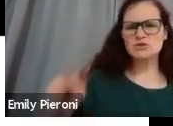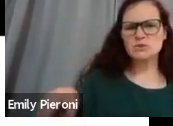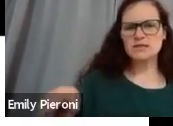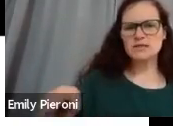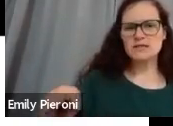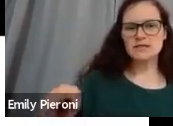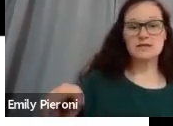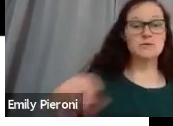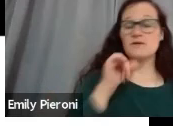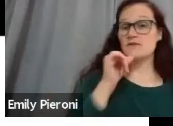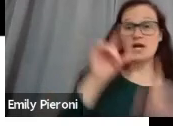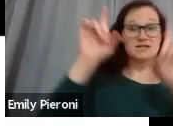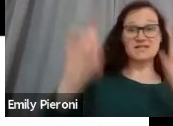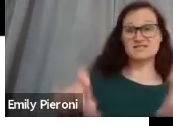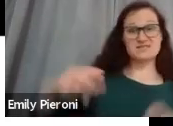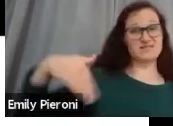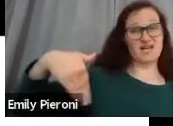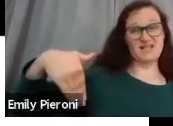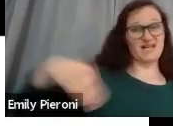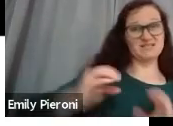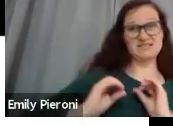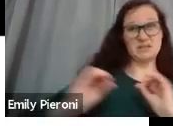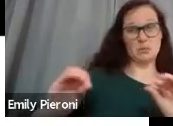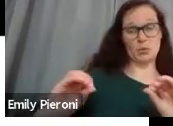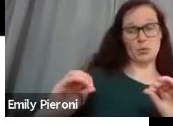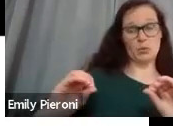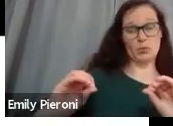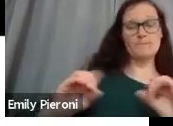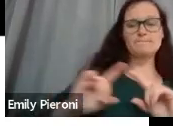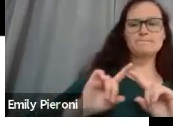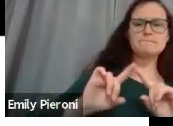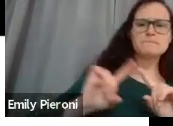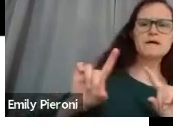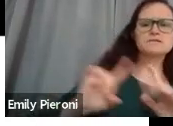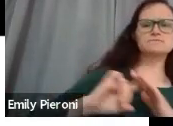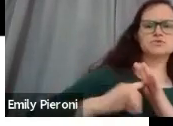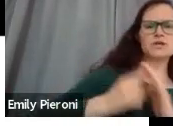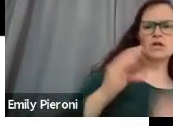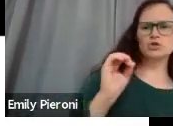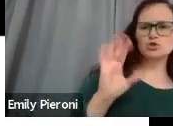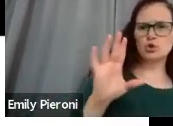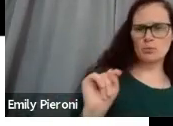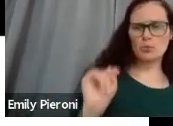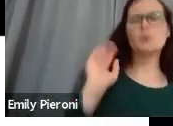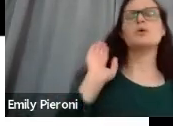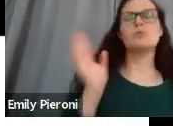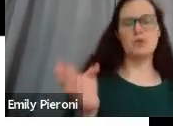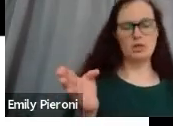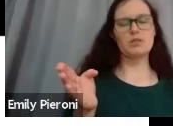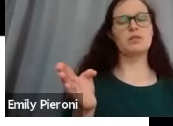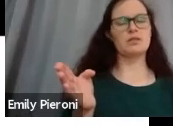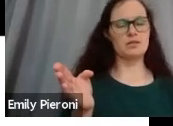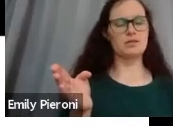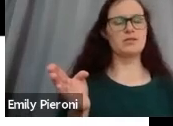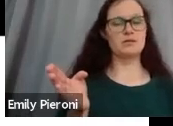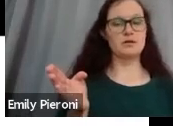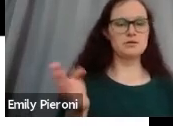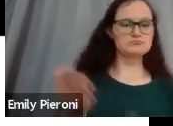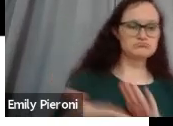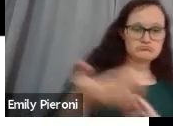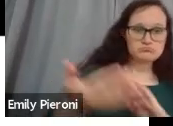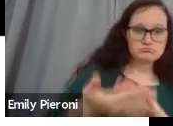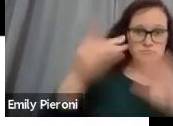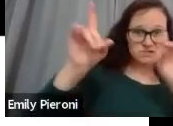any testing yet, but starting in around October, we will start looking at operational